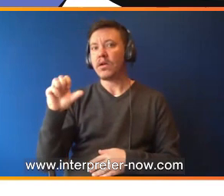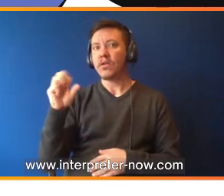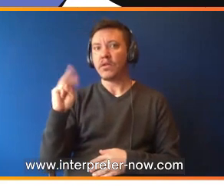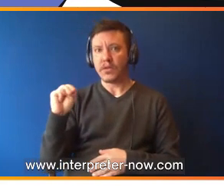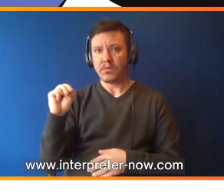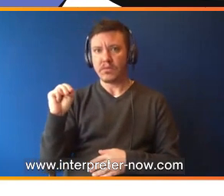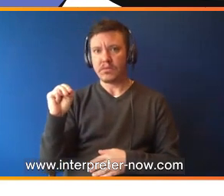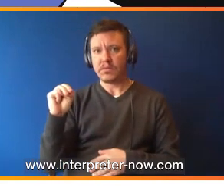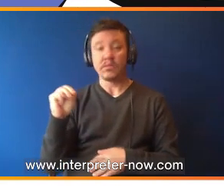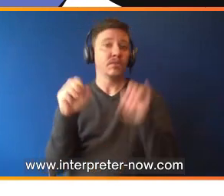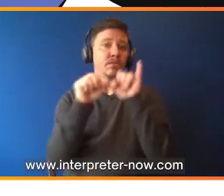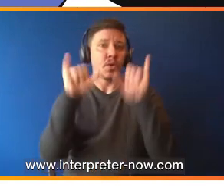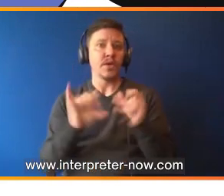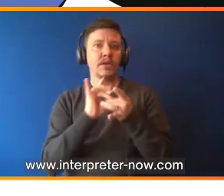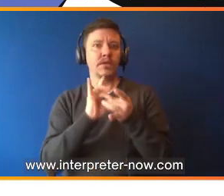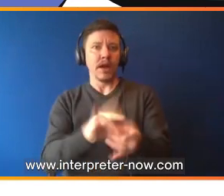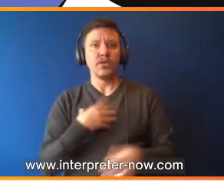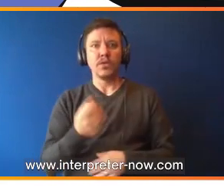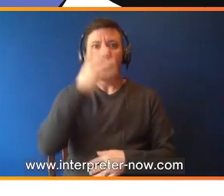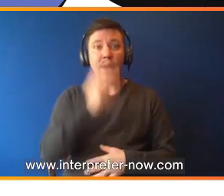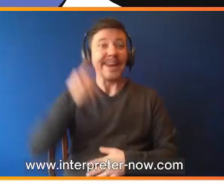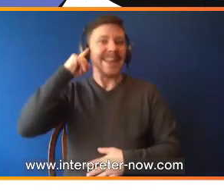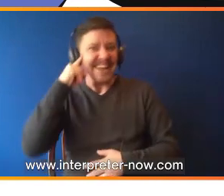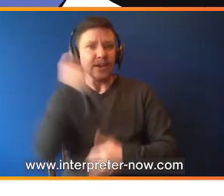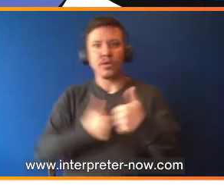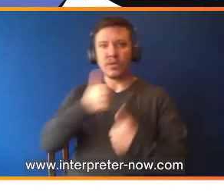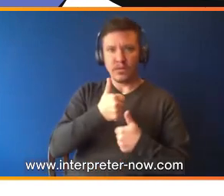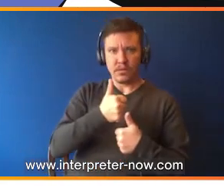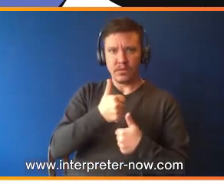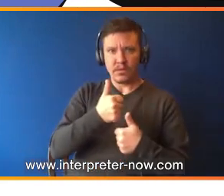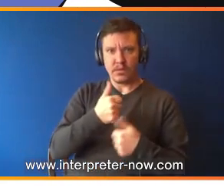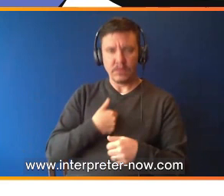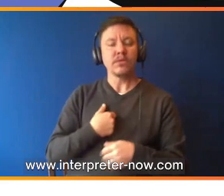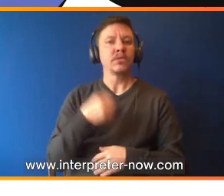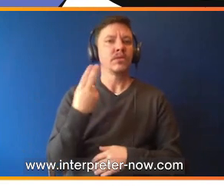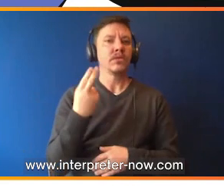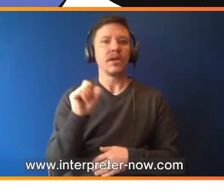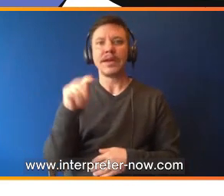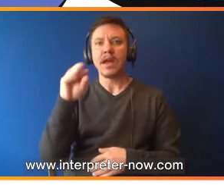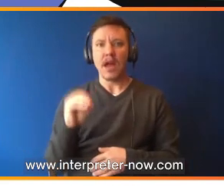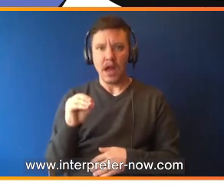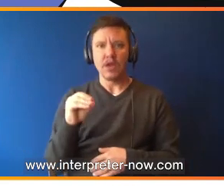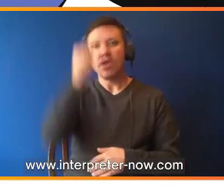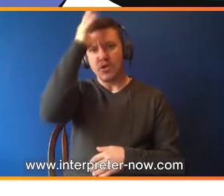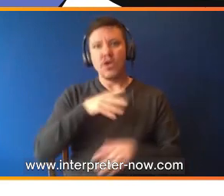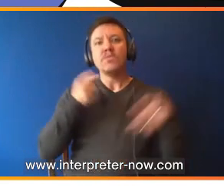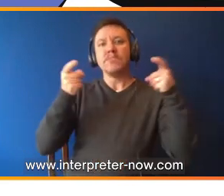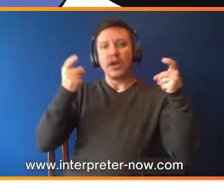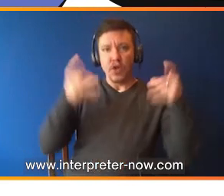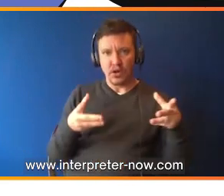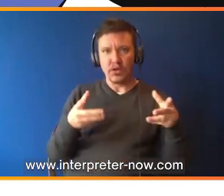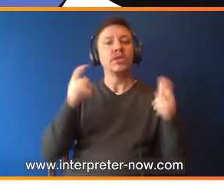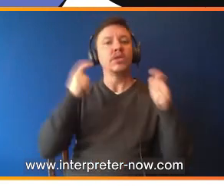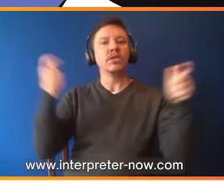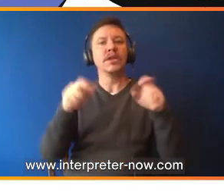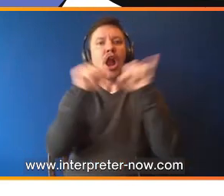who unknowingly choose data sets that don't have a diverse enough, for instance, diverse enough